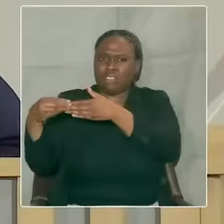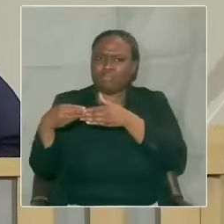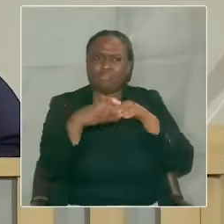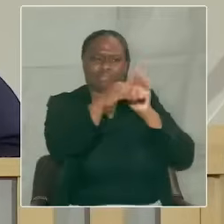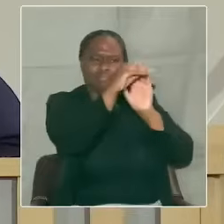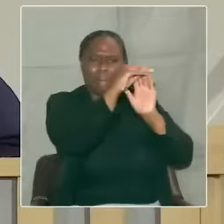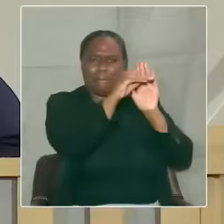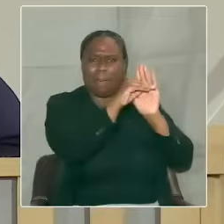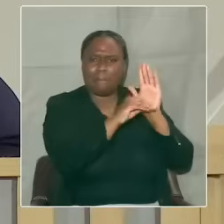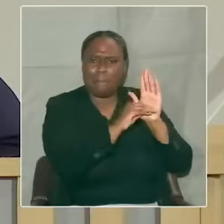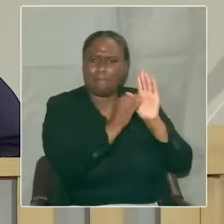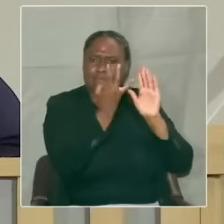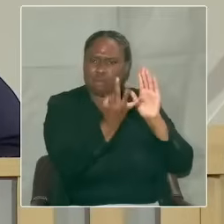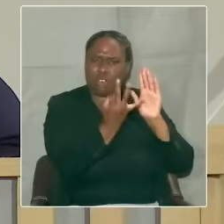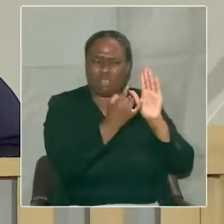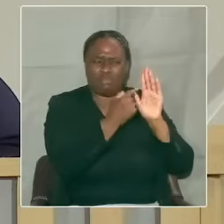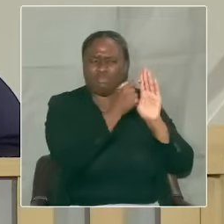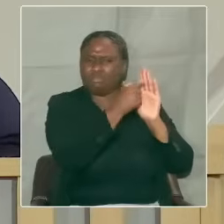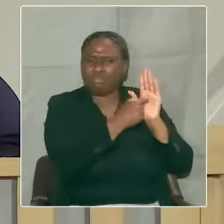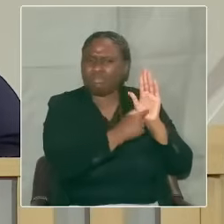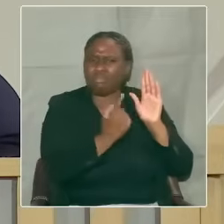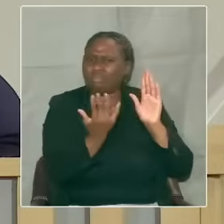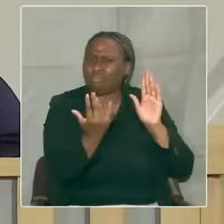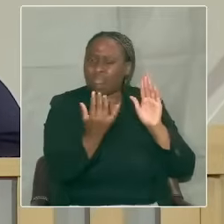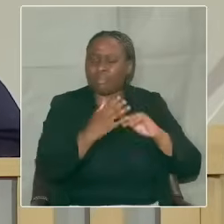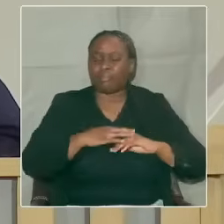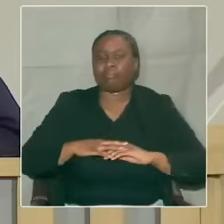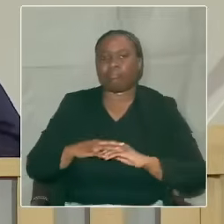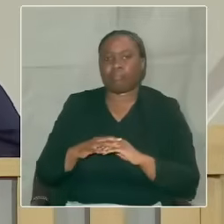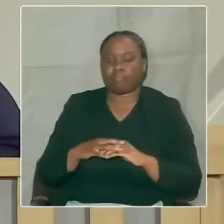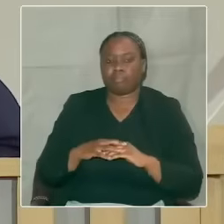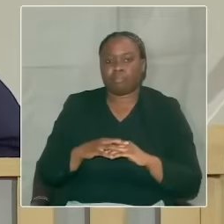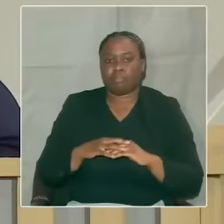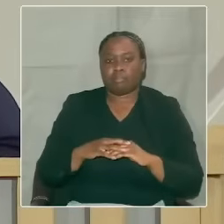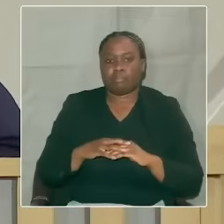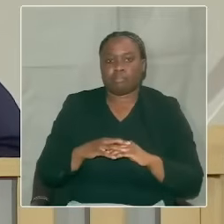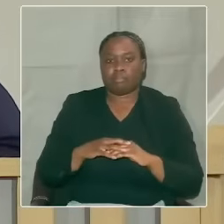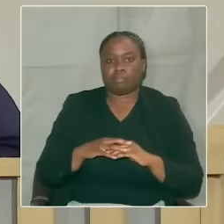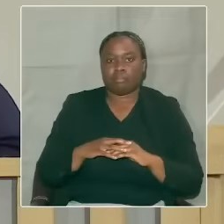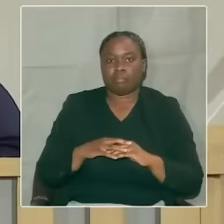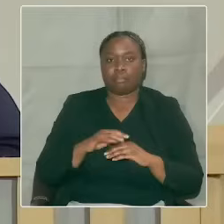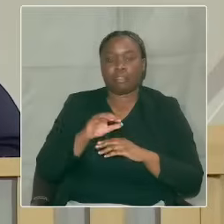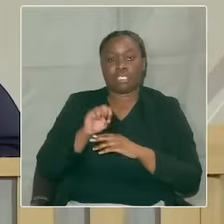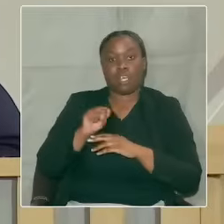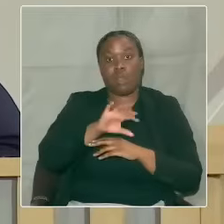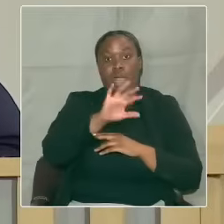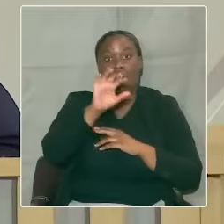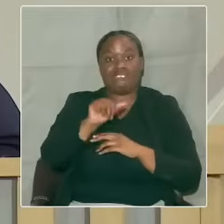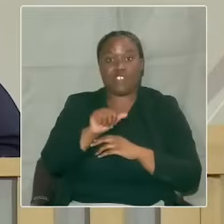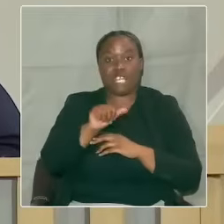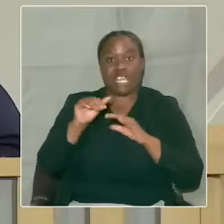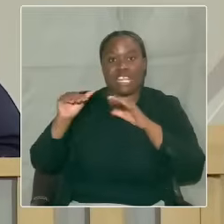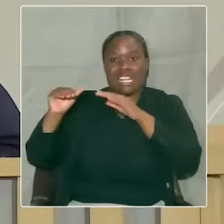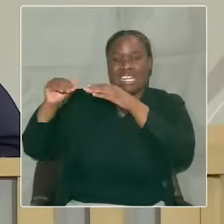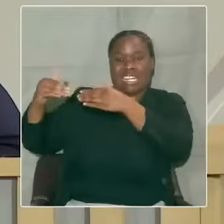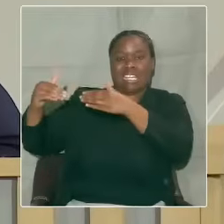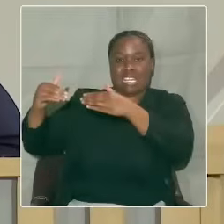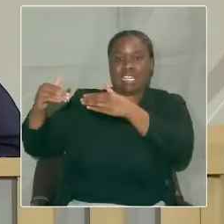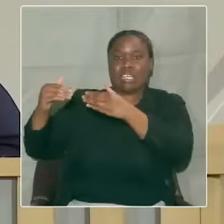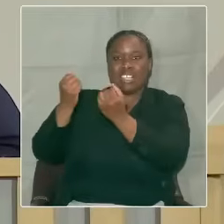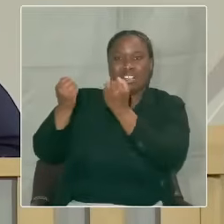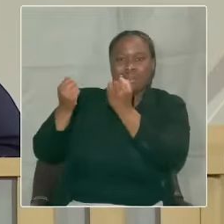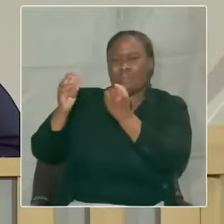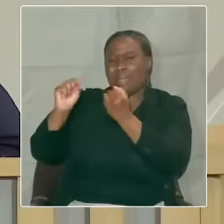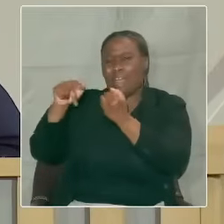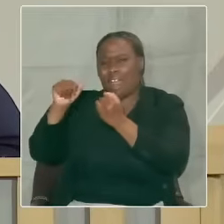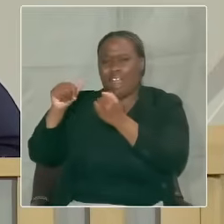Commissioners. The pillars are the South African criminal justice system is guided by a clear division